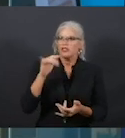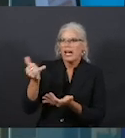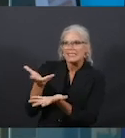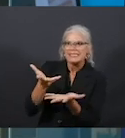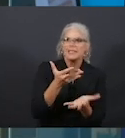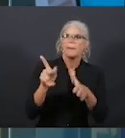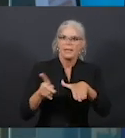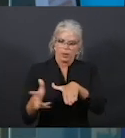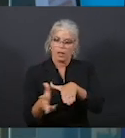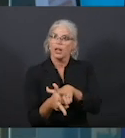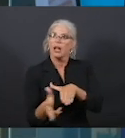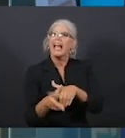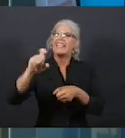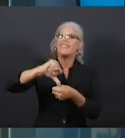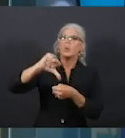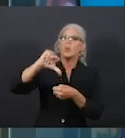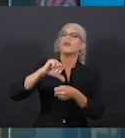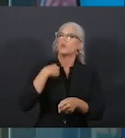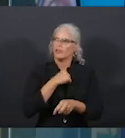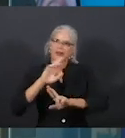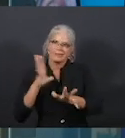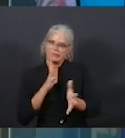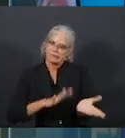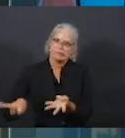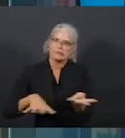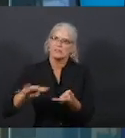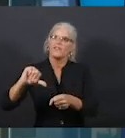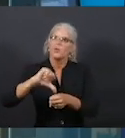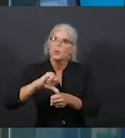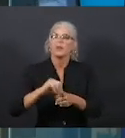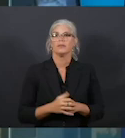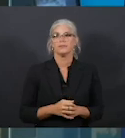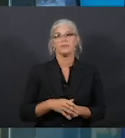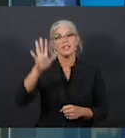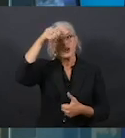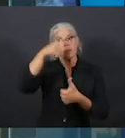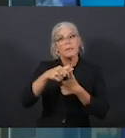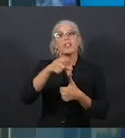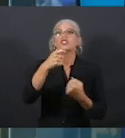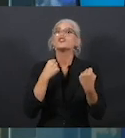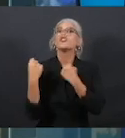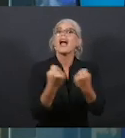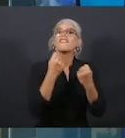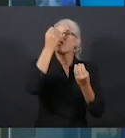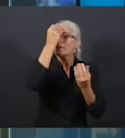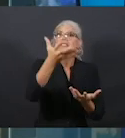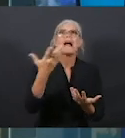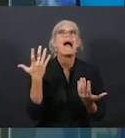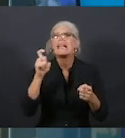fuel. So we're staged, we're ready to go. Remember, for traffic information, Florida511.com is the place to